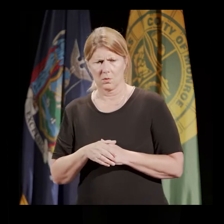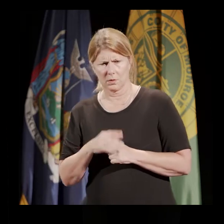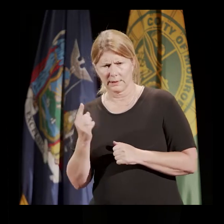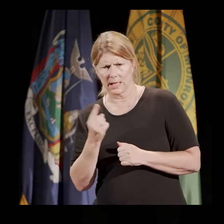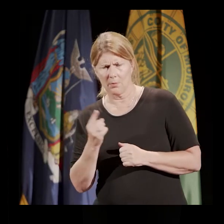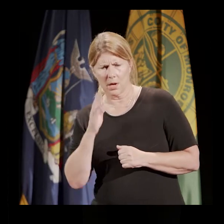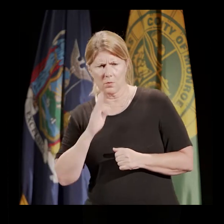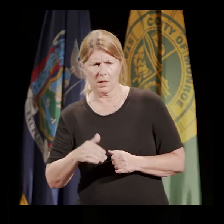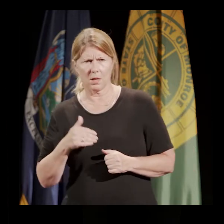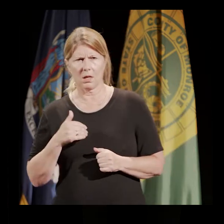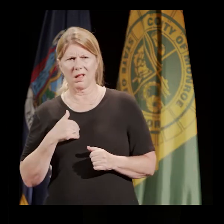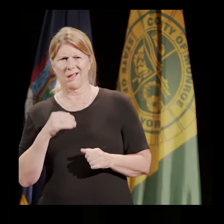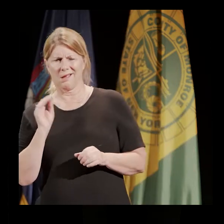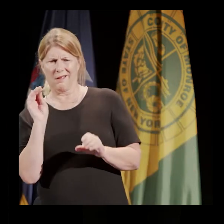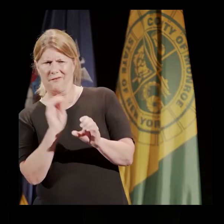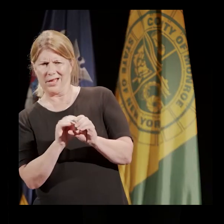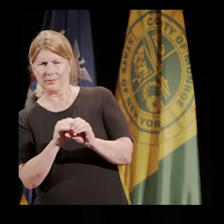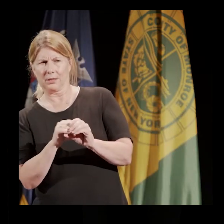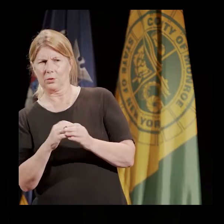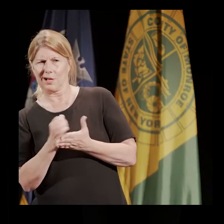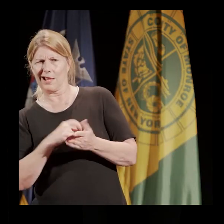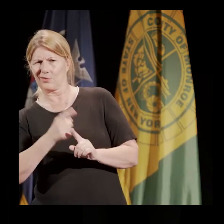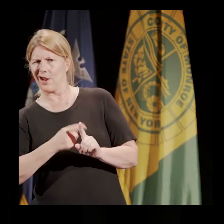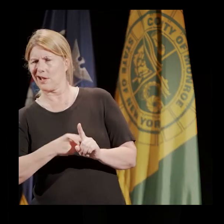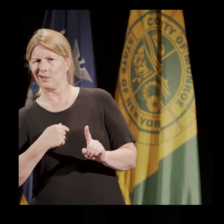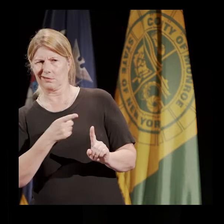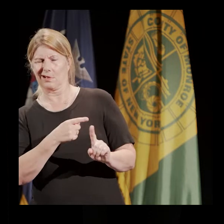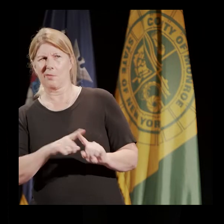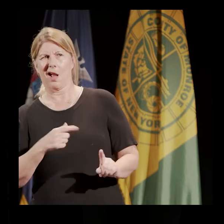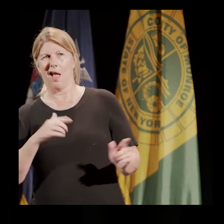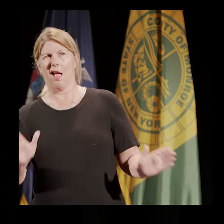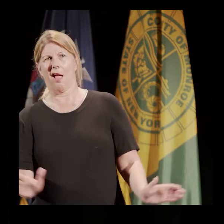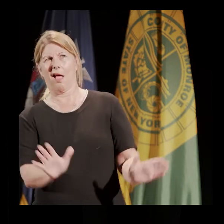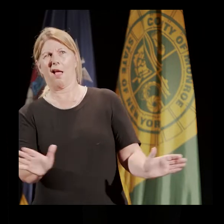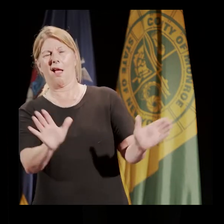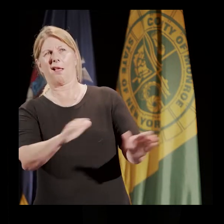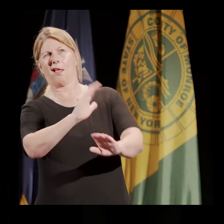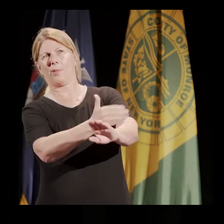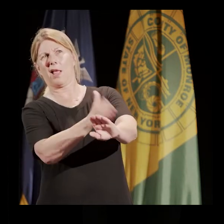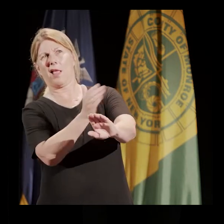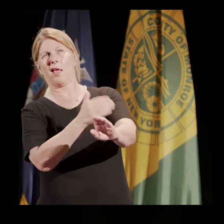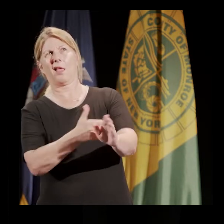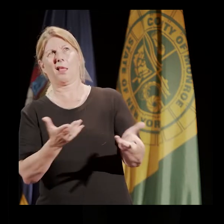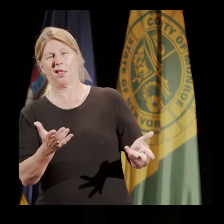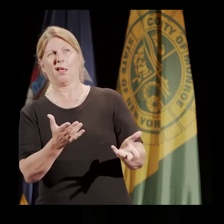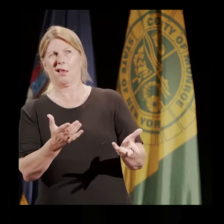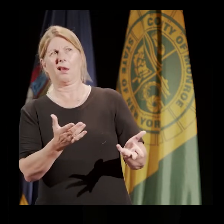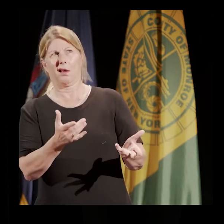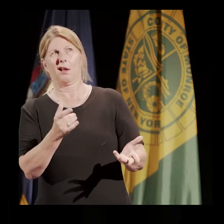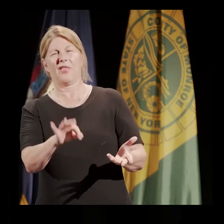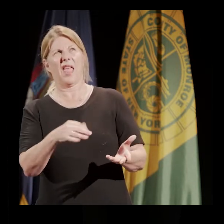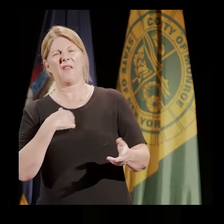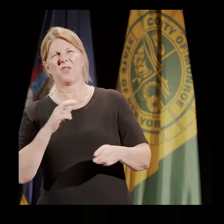rent without any plans to maintain it or even pay their taxes. After they've squeezed